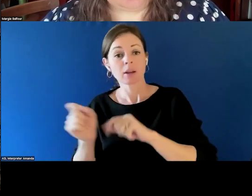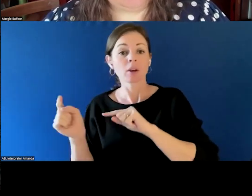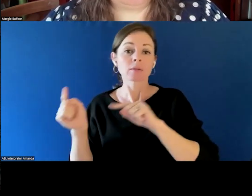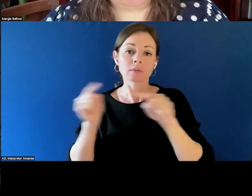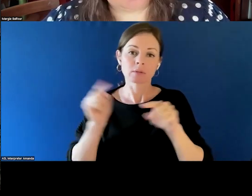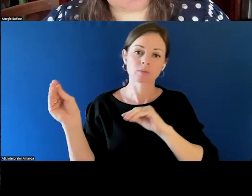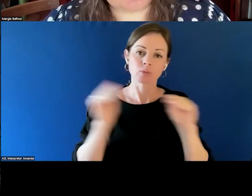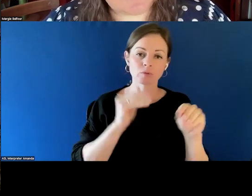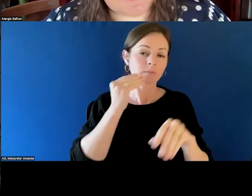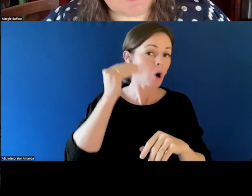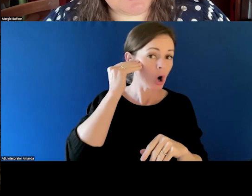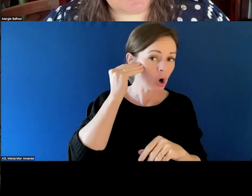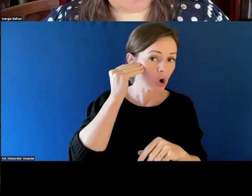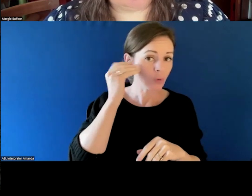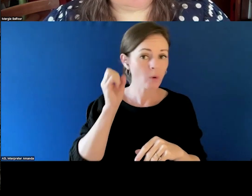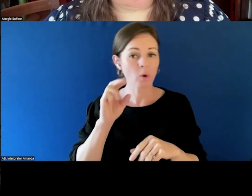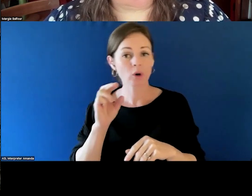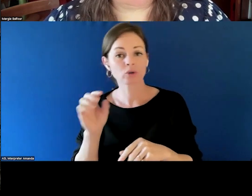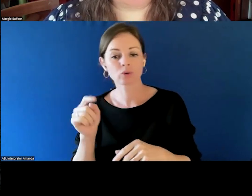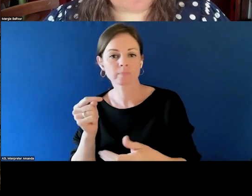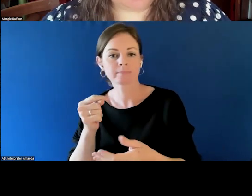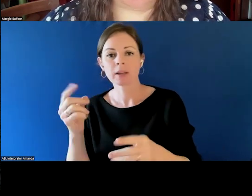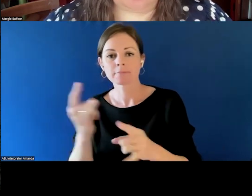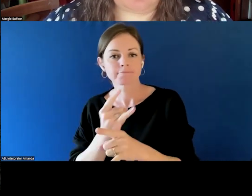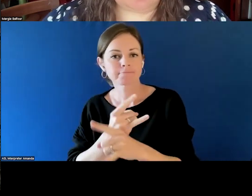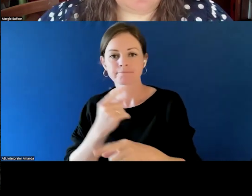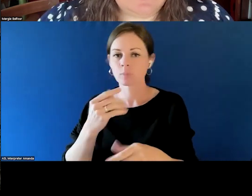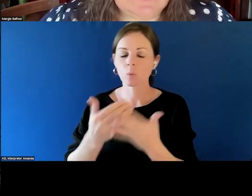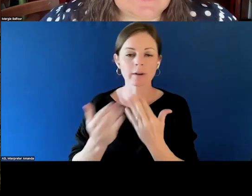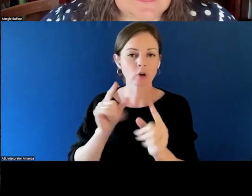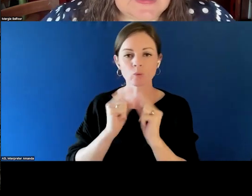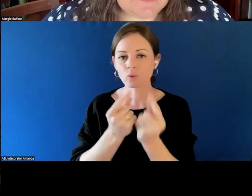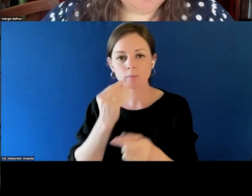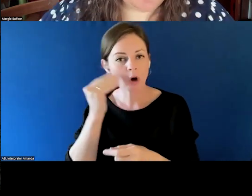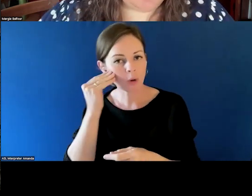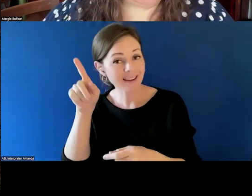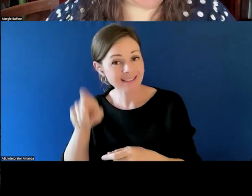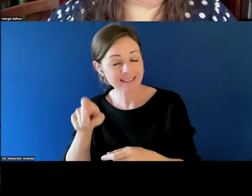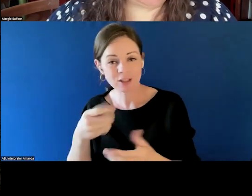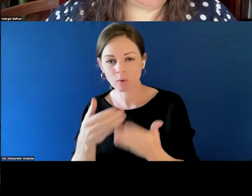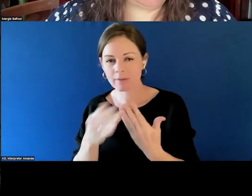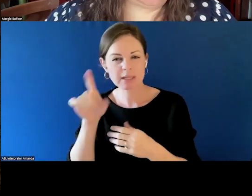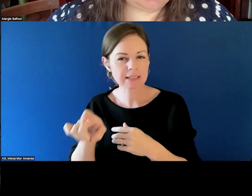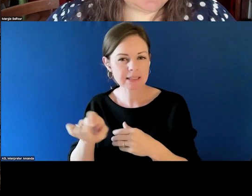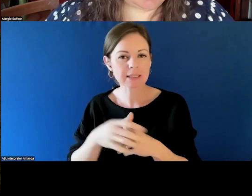either back home or get them into substance use treatment or group homes or whatever it is that they need. And then for the adults that need to stay a little